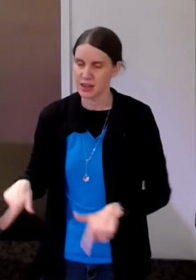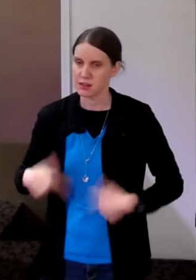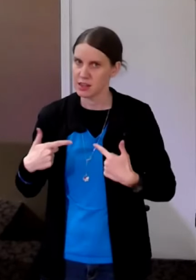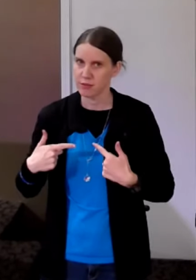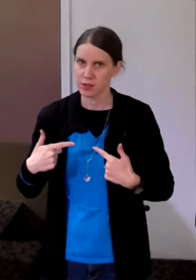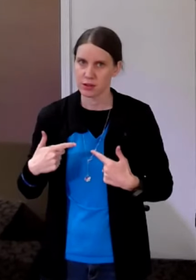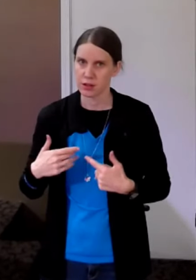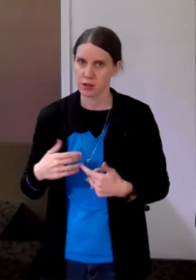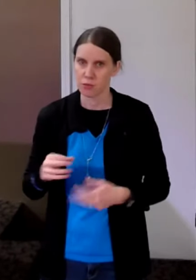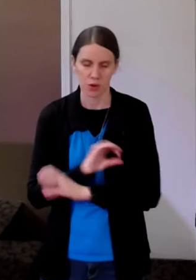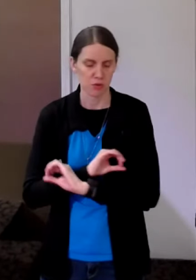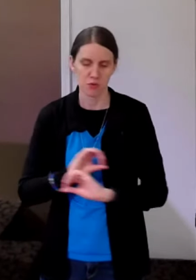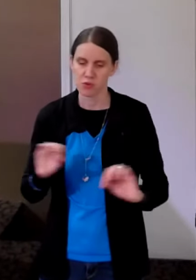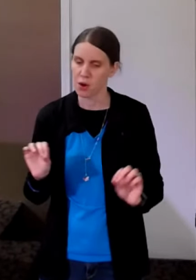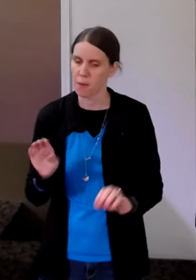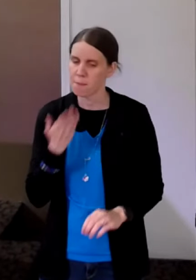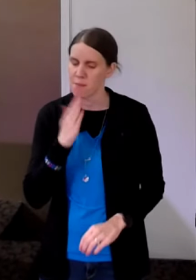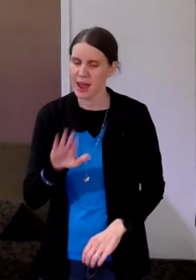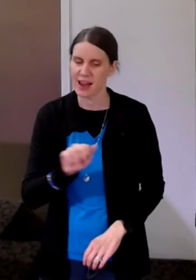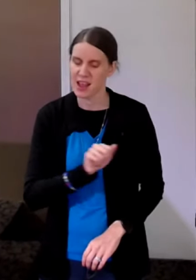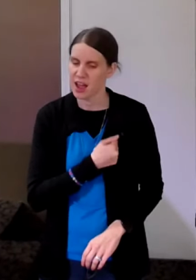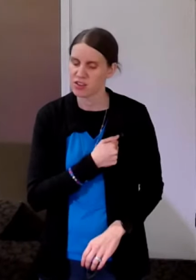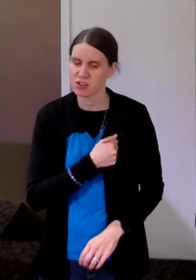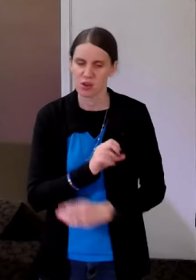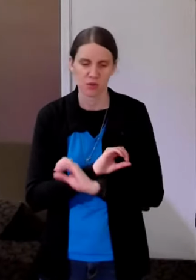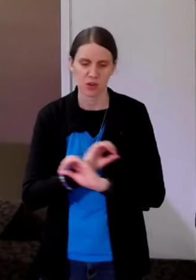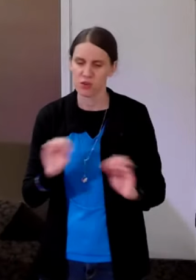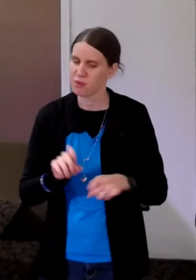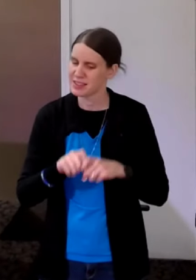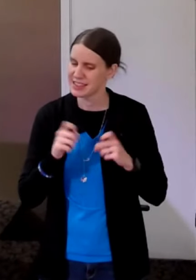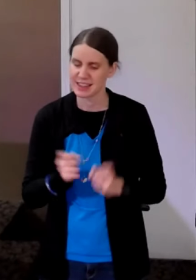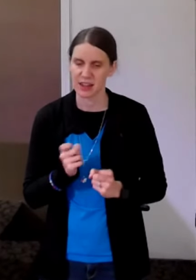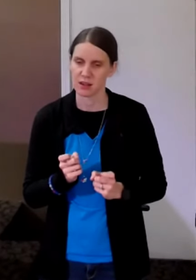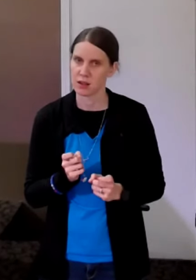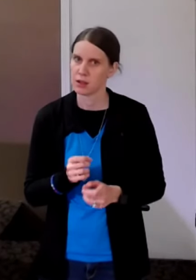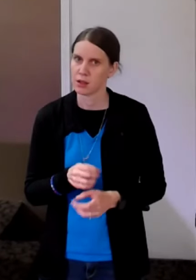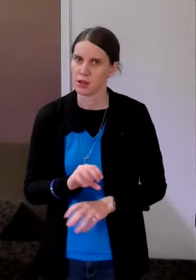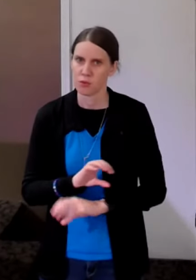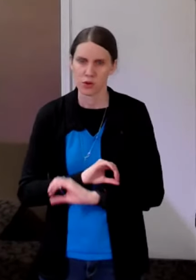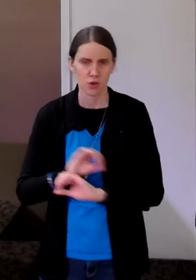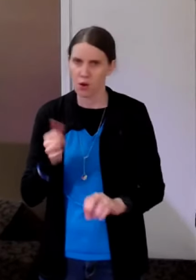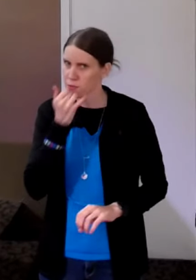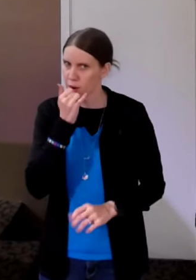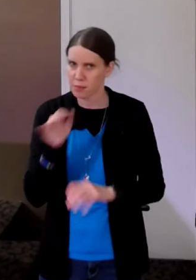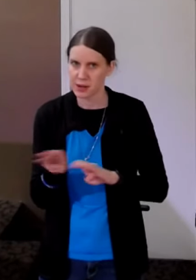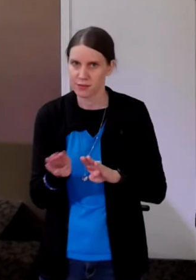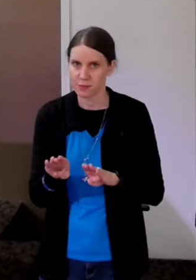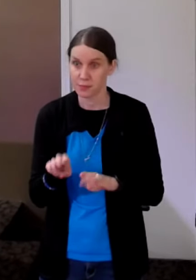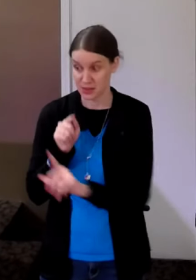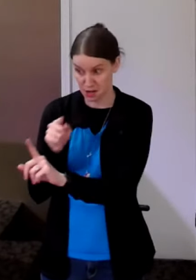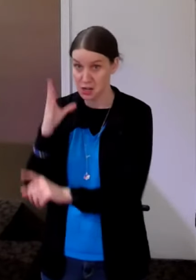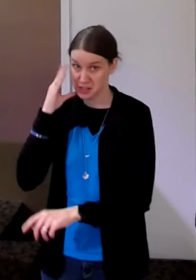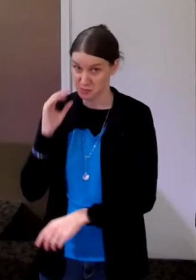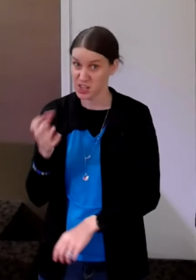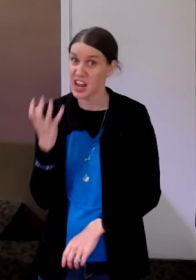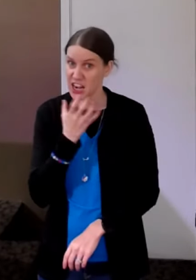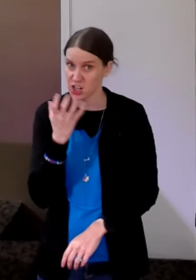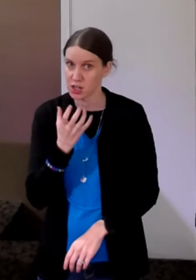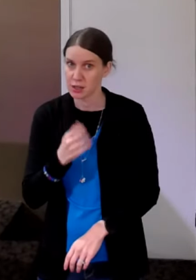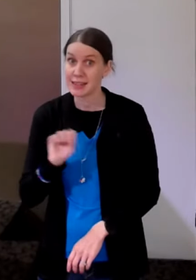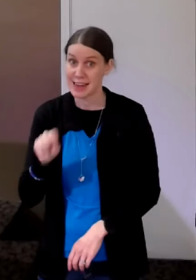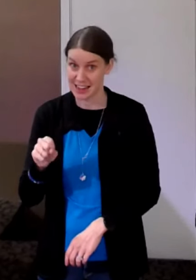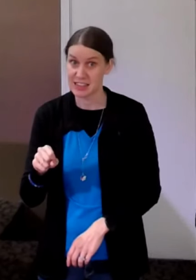entire life without a bad attitude, without sinning, without doing the wrong thing. Did He get angry? Yes. He